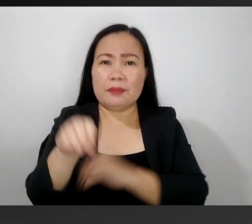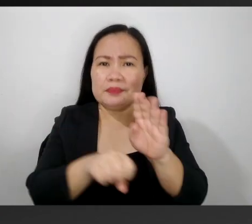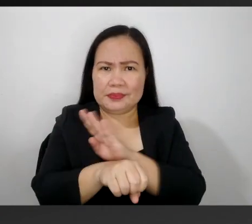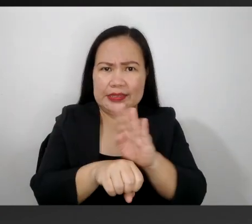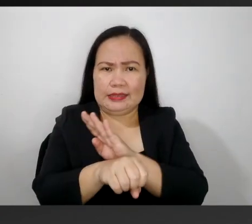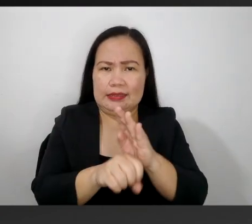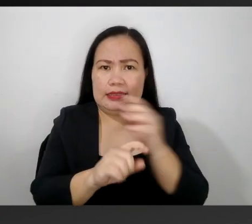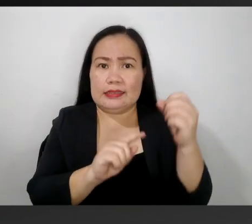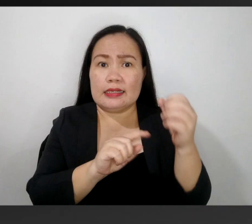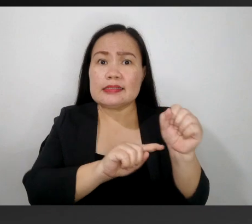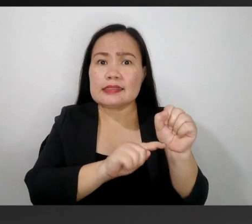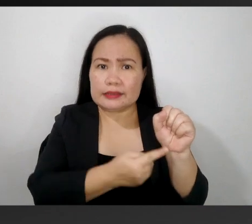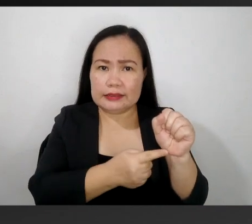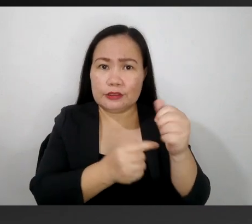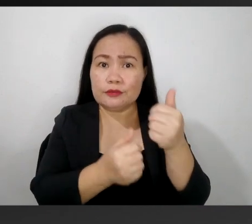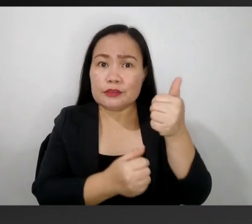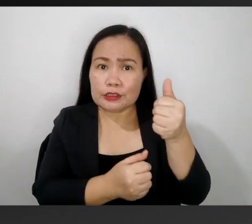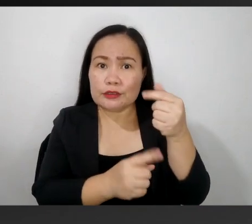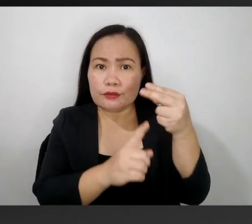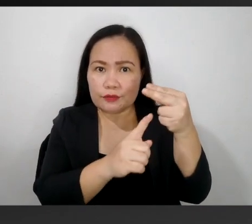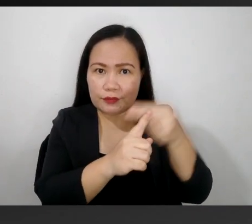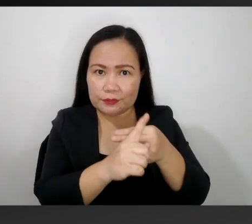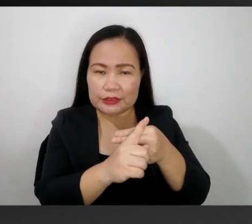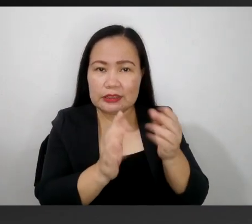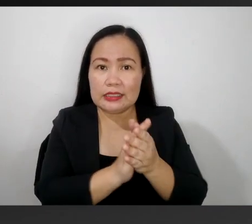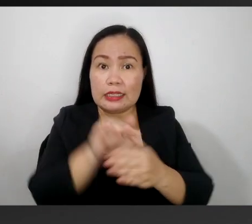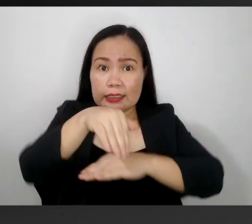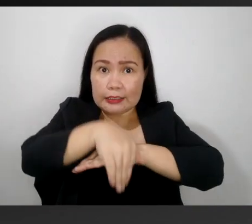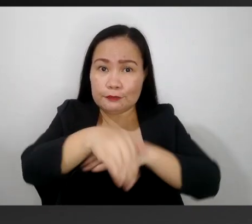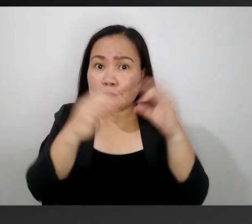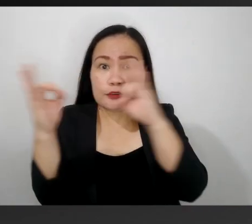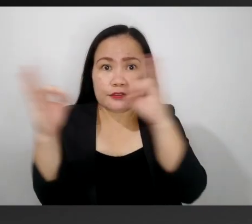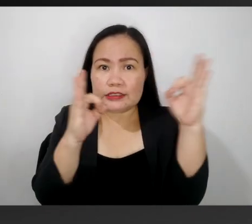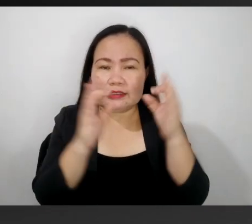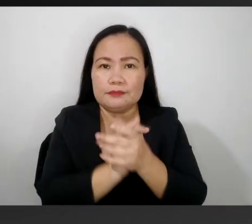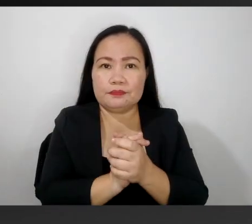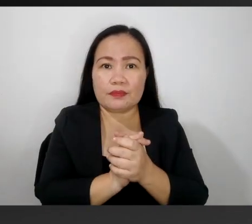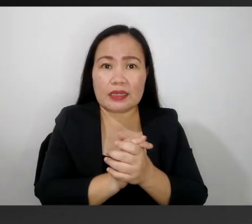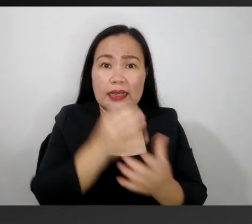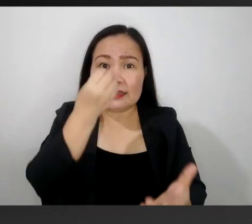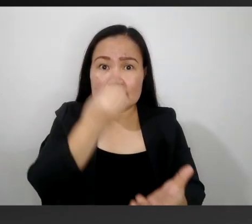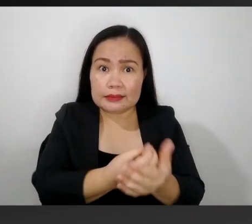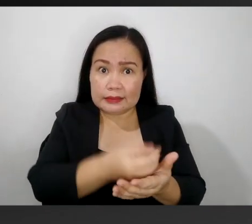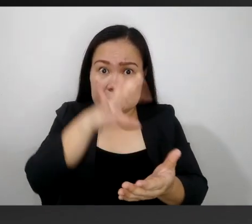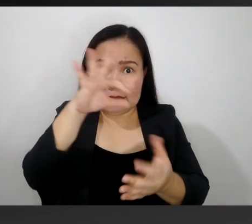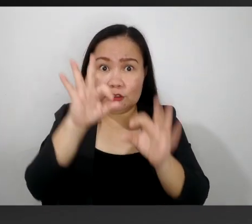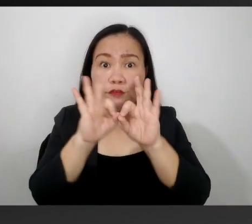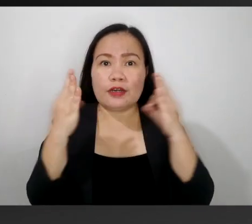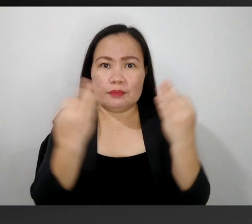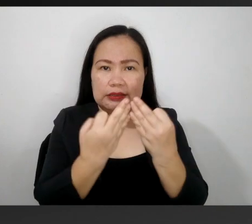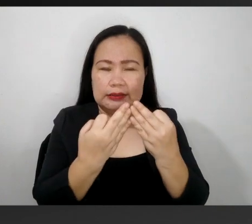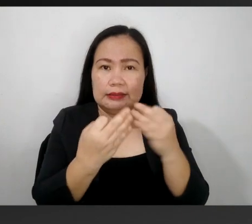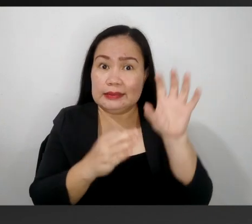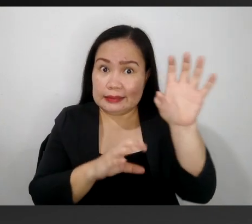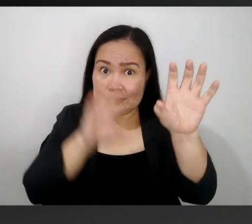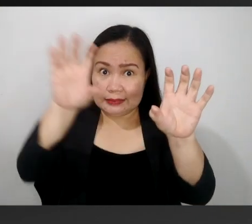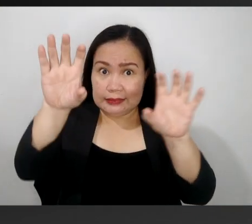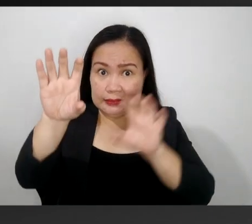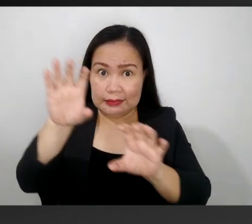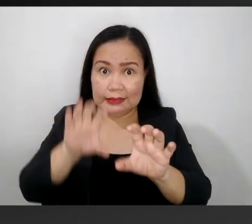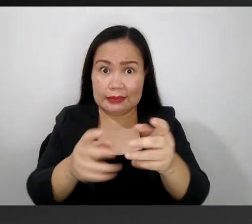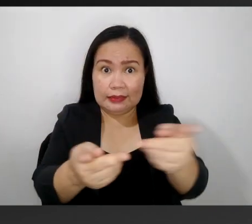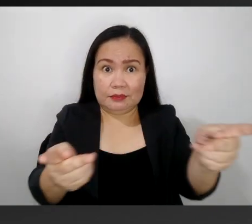10th of November. It was the eve of the feast. Well-to-do families adorned the area